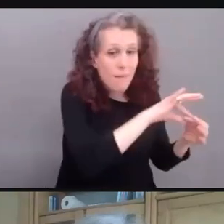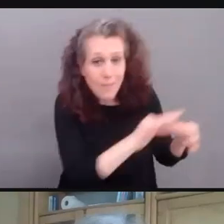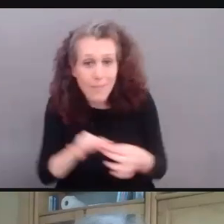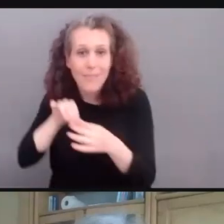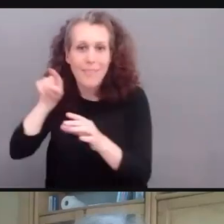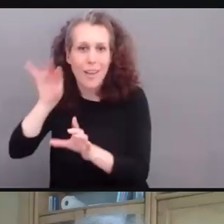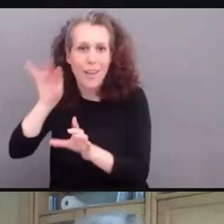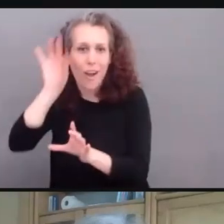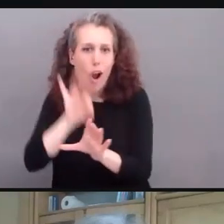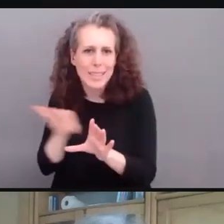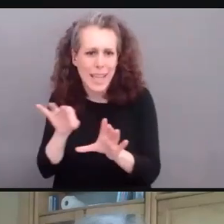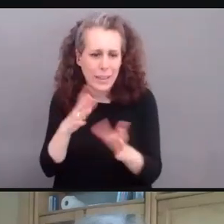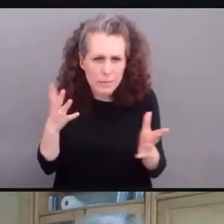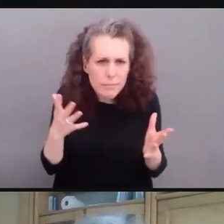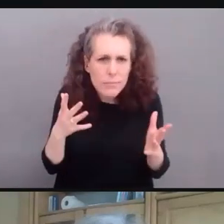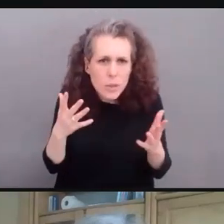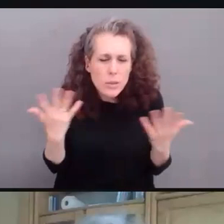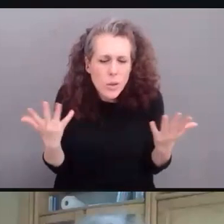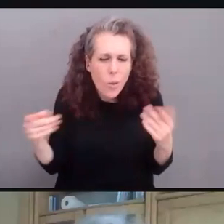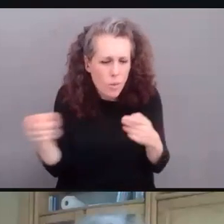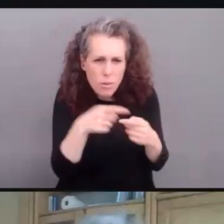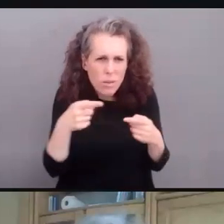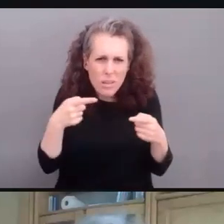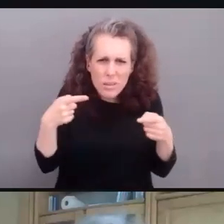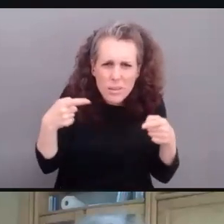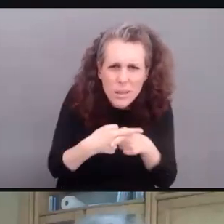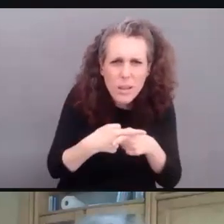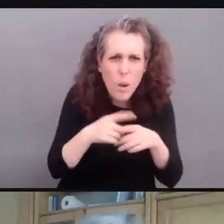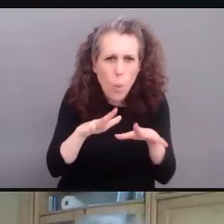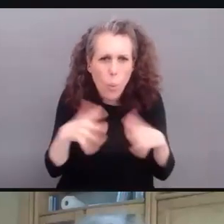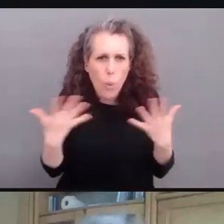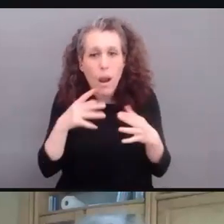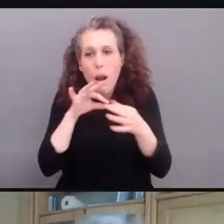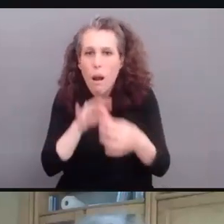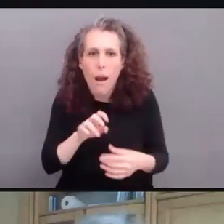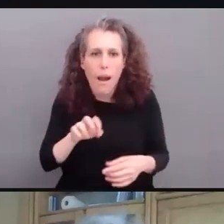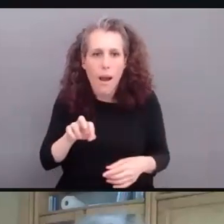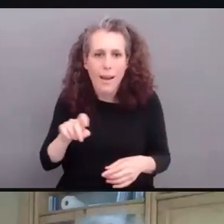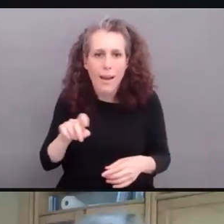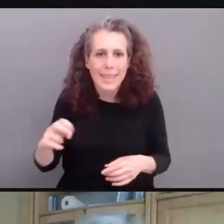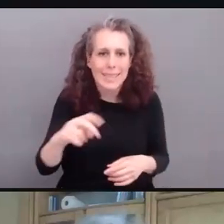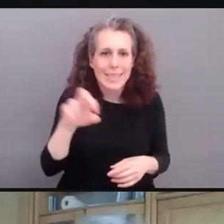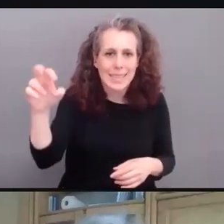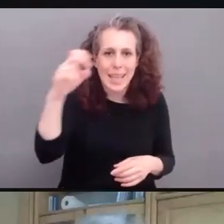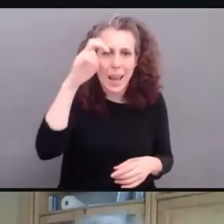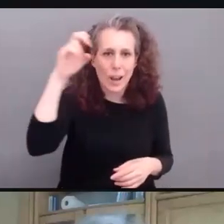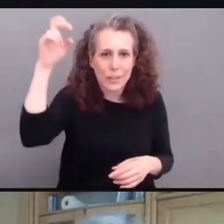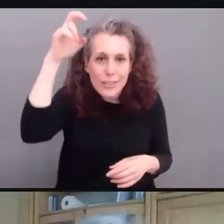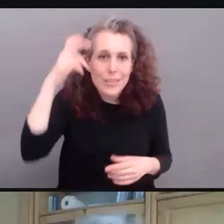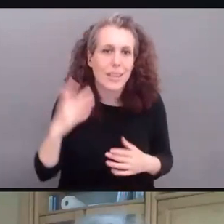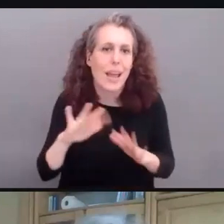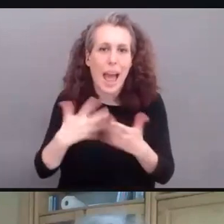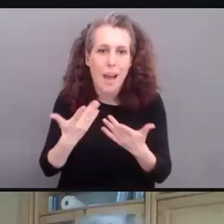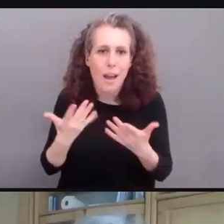are the problems in this section, for instance, on stairs, what we have to deal with, and